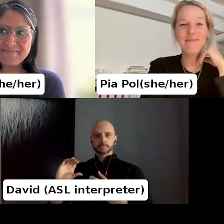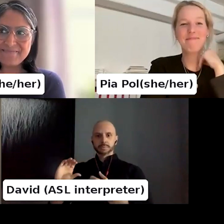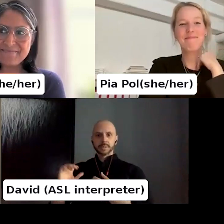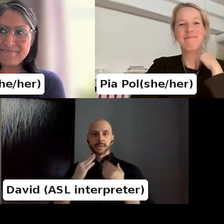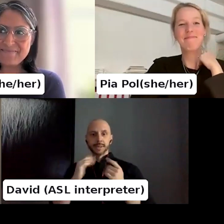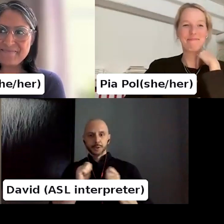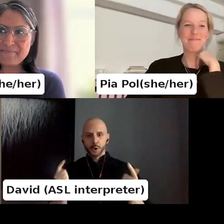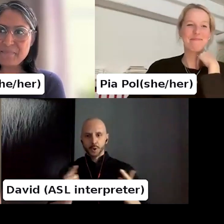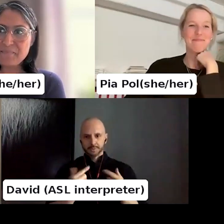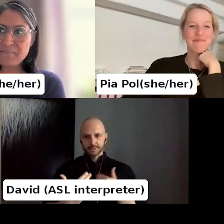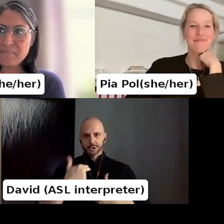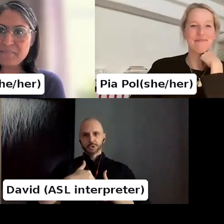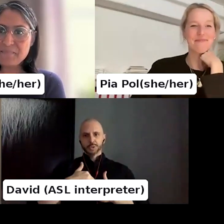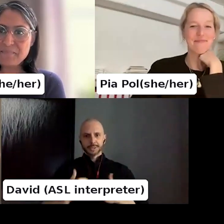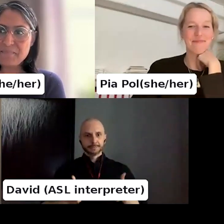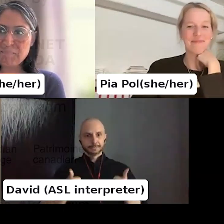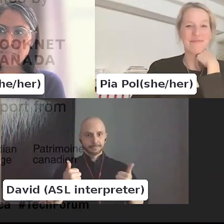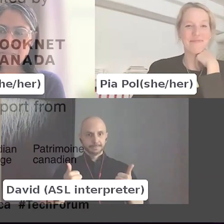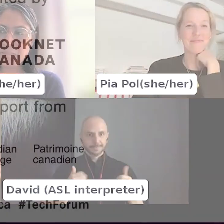Thanks. Thank you.